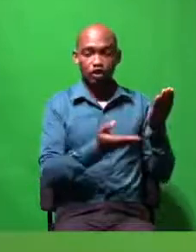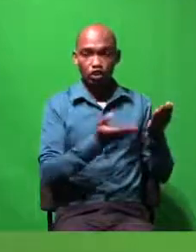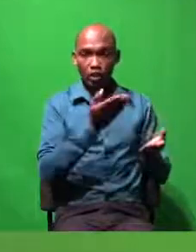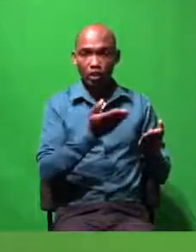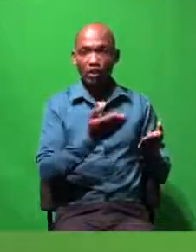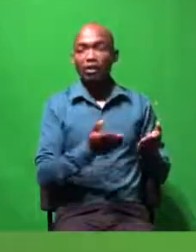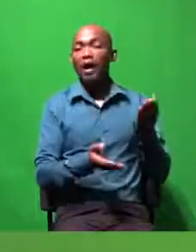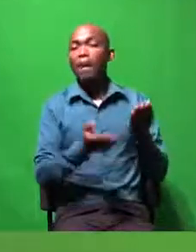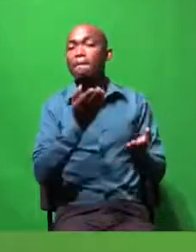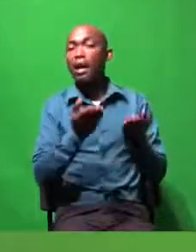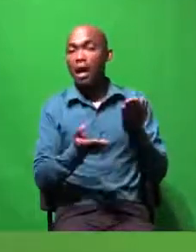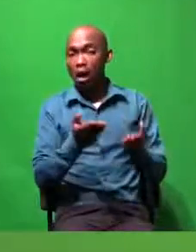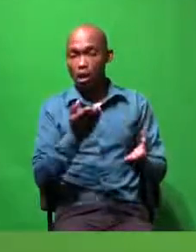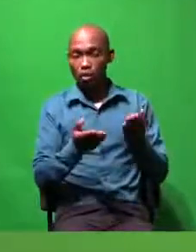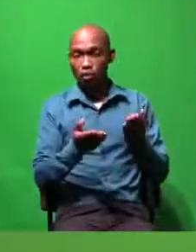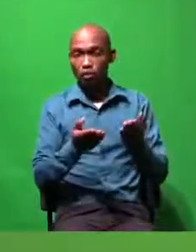of